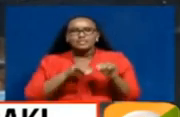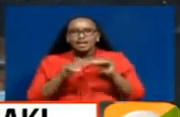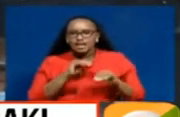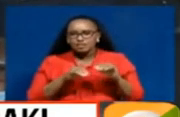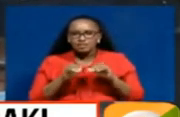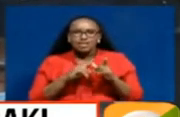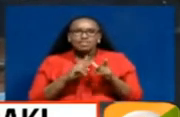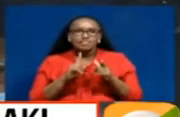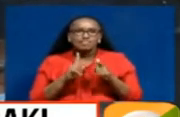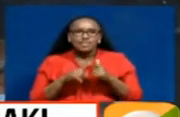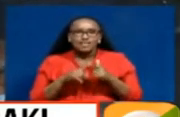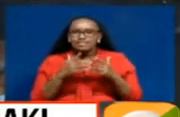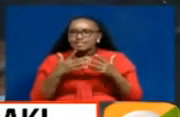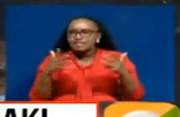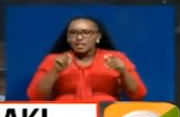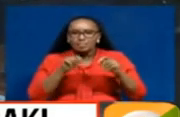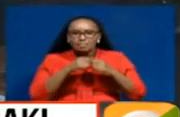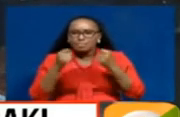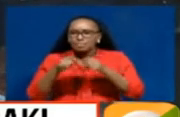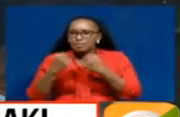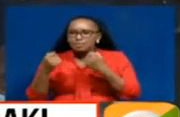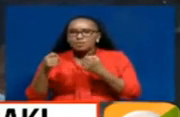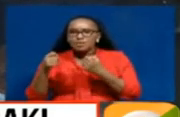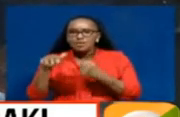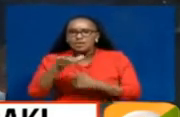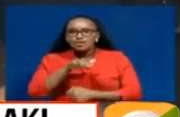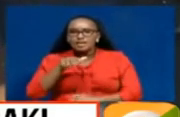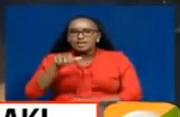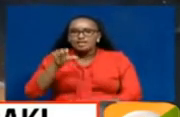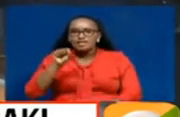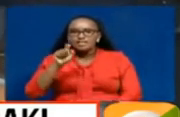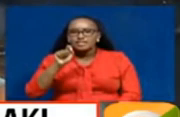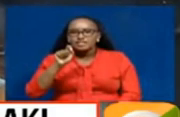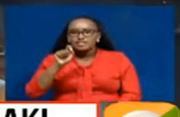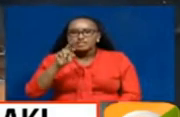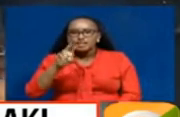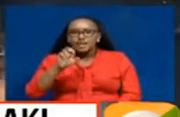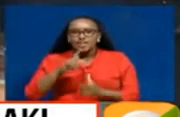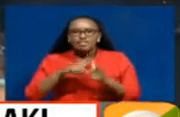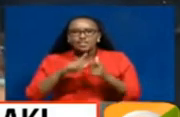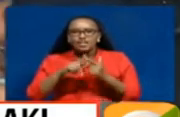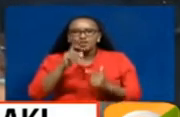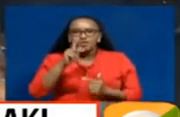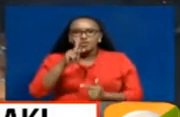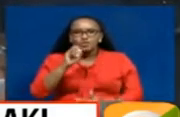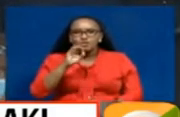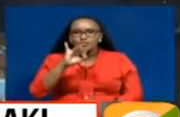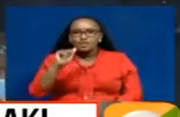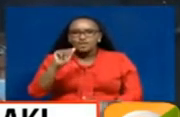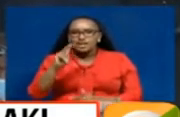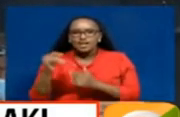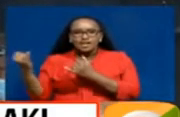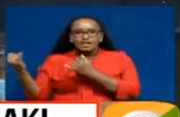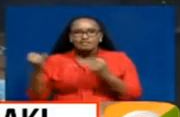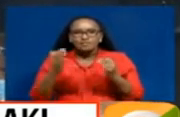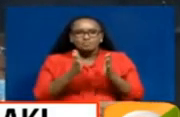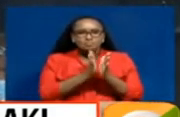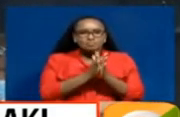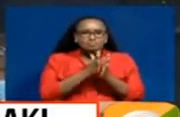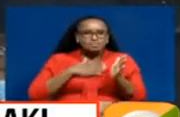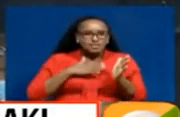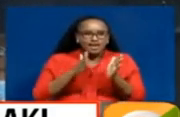the stocks had collapsed at Serena. Kofi Annan invited me and Kibaki for a